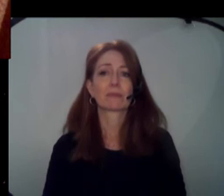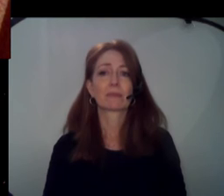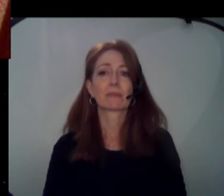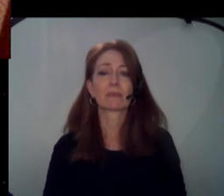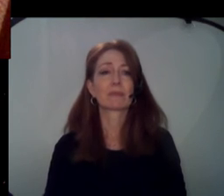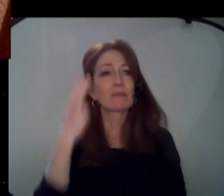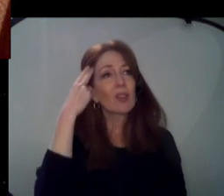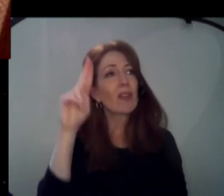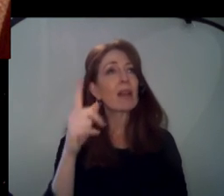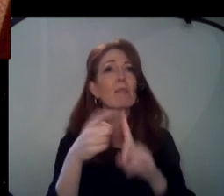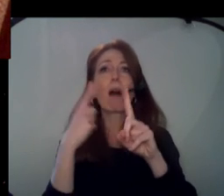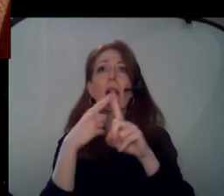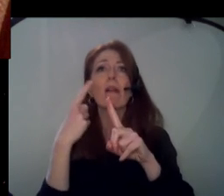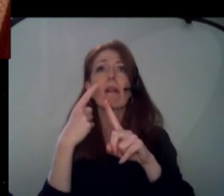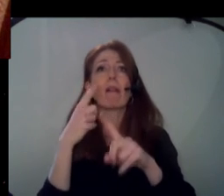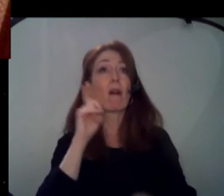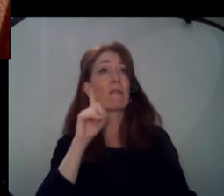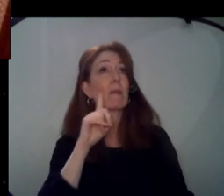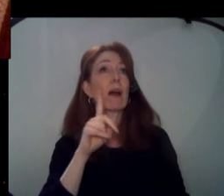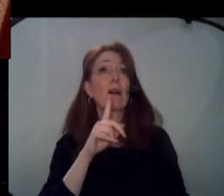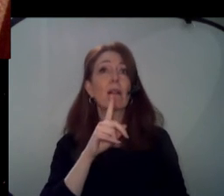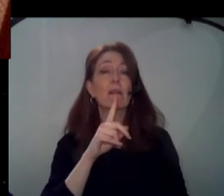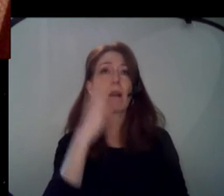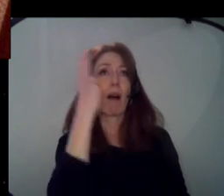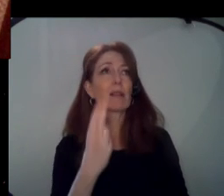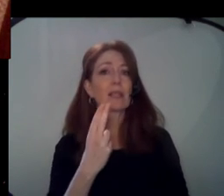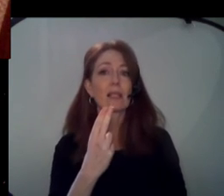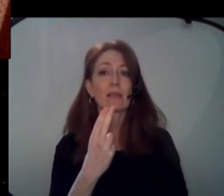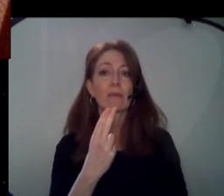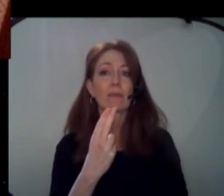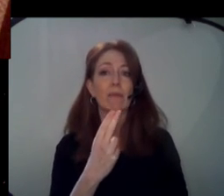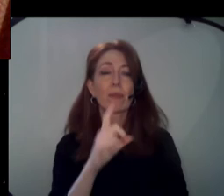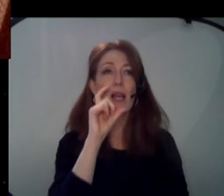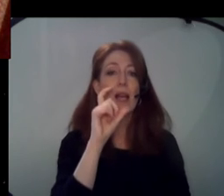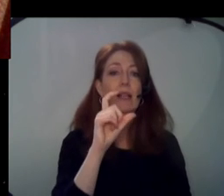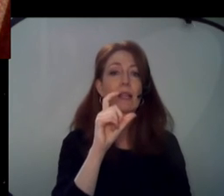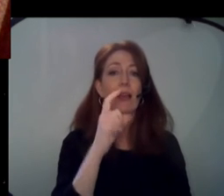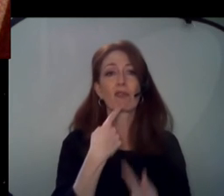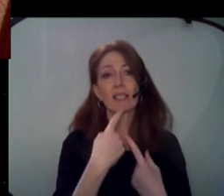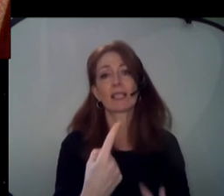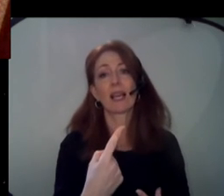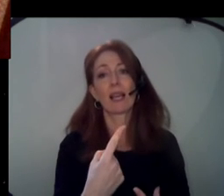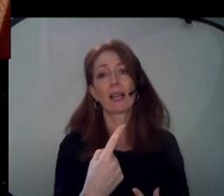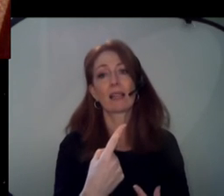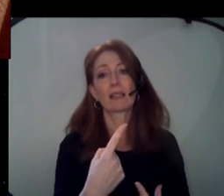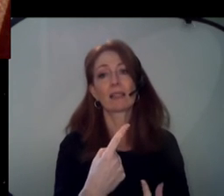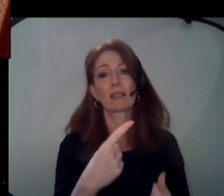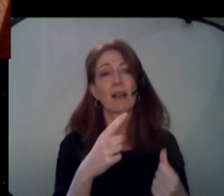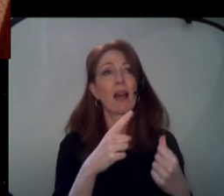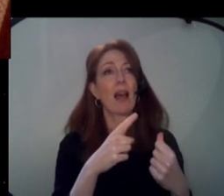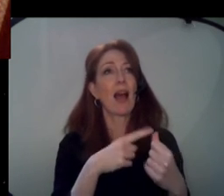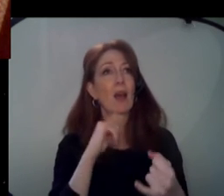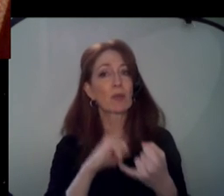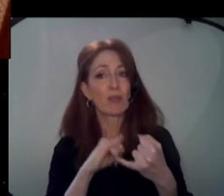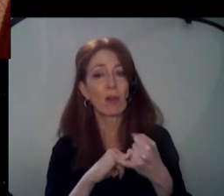other female artists, because Artemisia wasn't the first, but the names that Catherine also mentioned, like Sophonisba Anguissola,